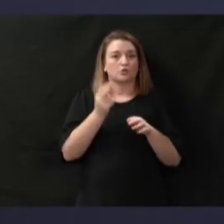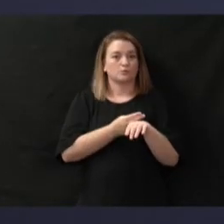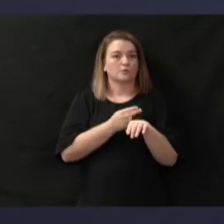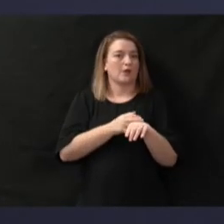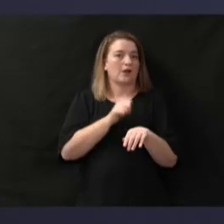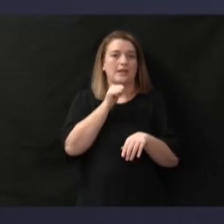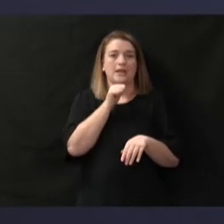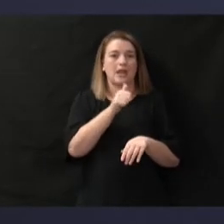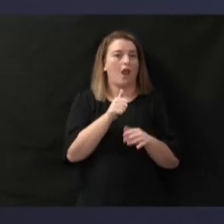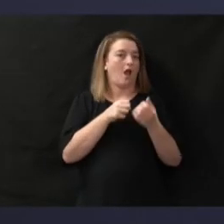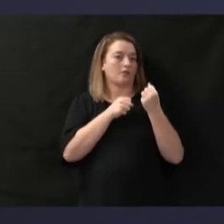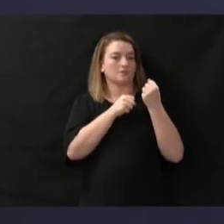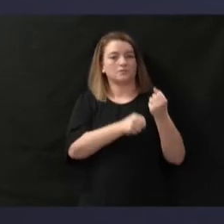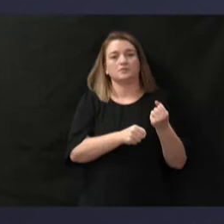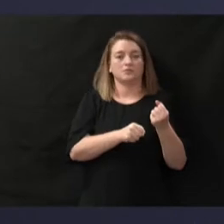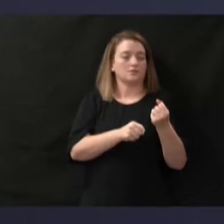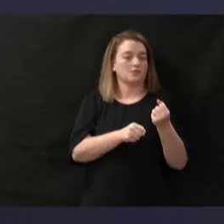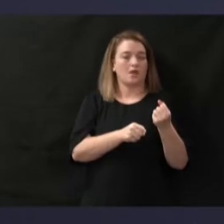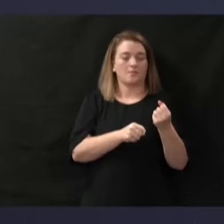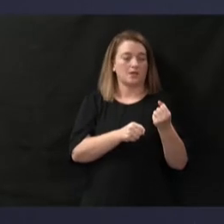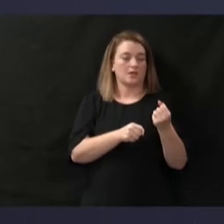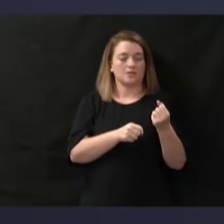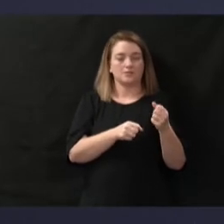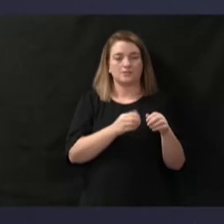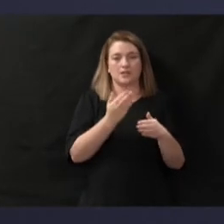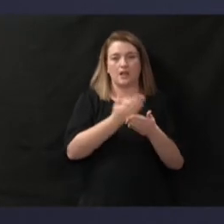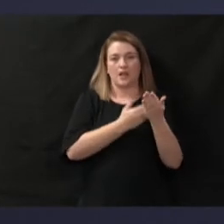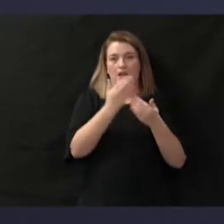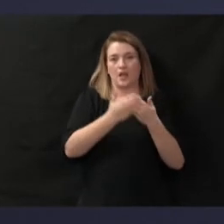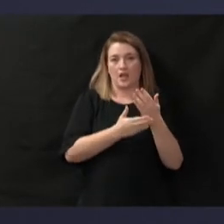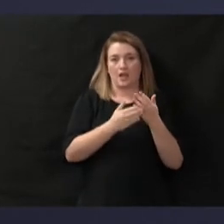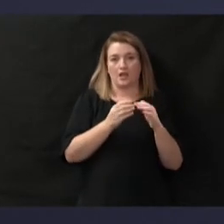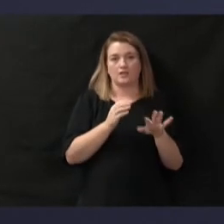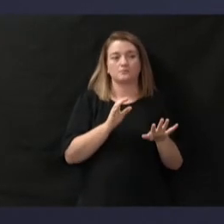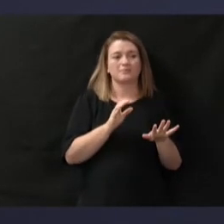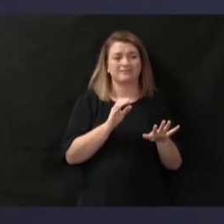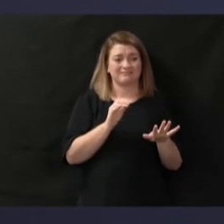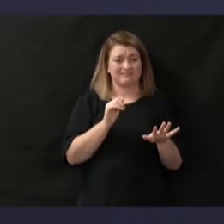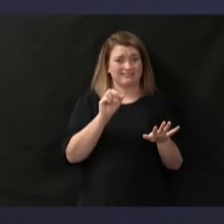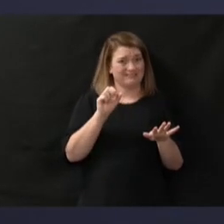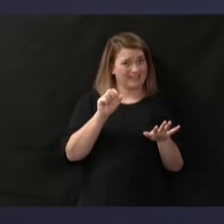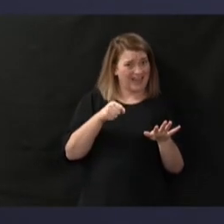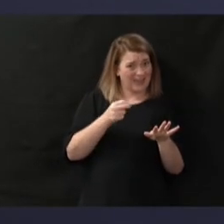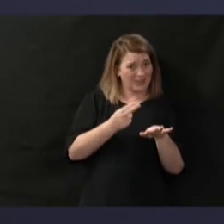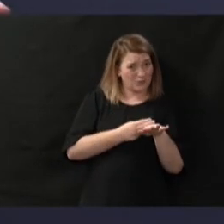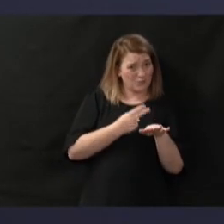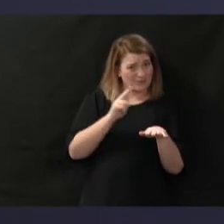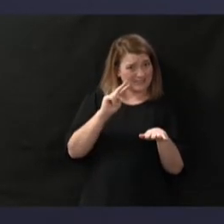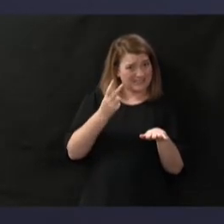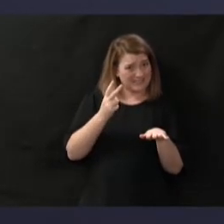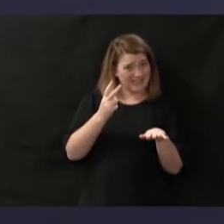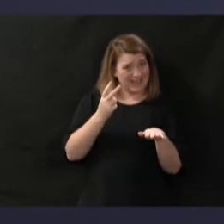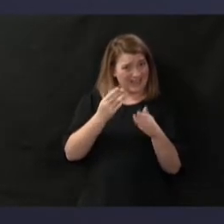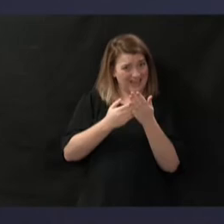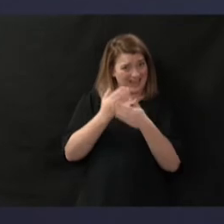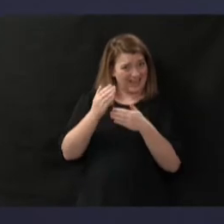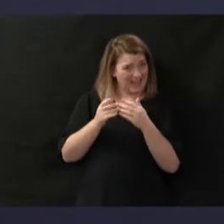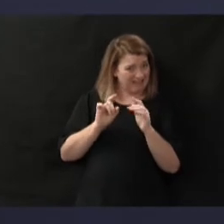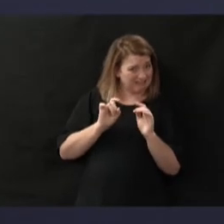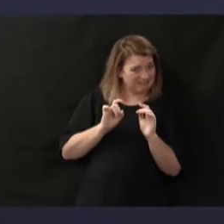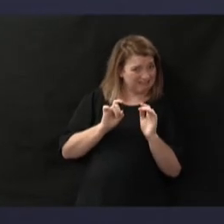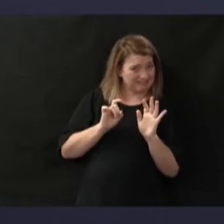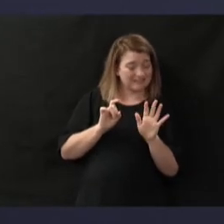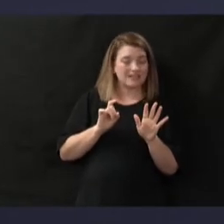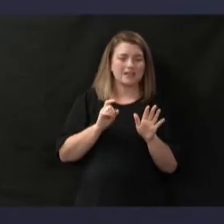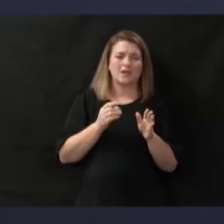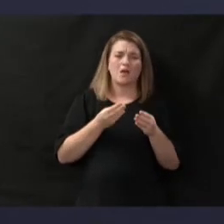when it has more than the five words, would it be okay for them to go on to a second hand? It's more efficient if you just stay